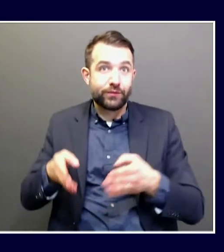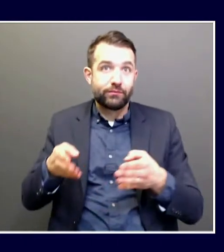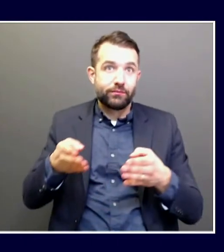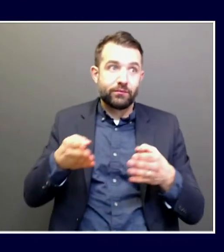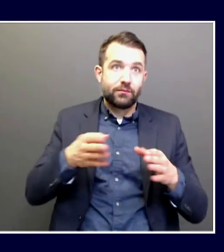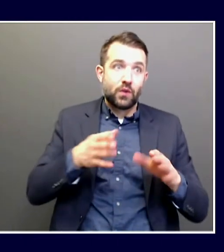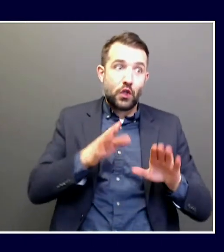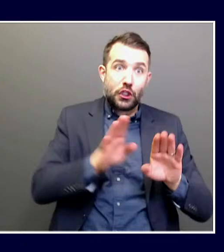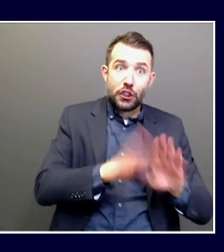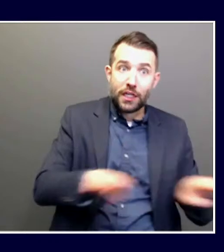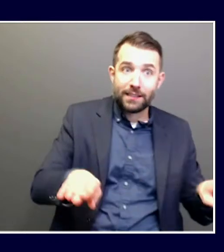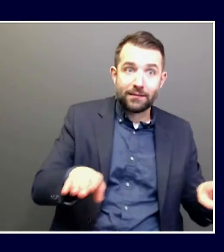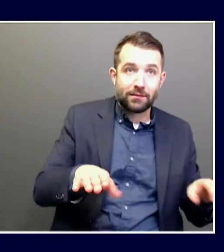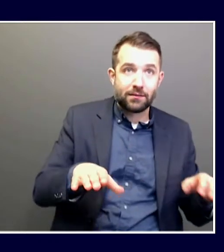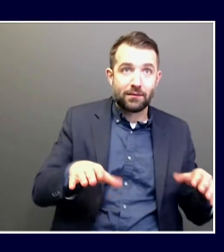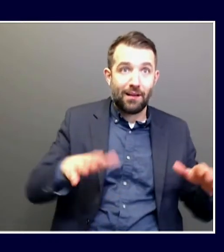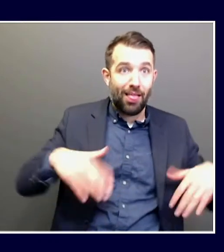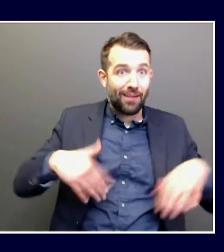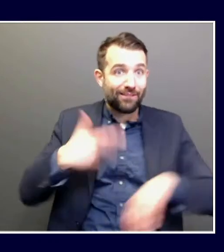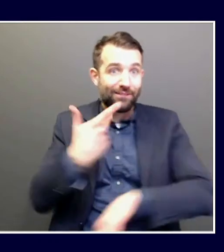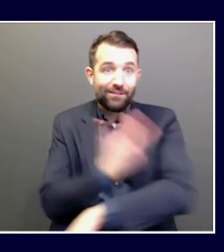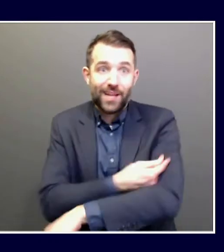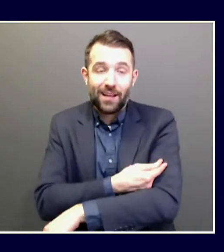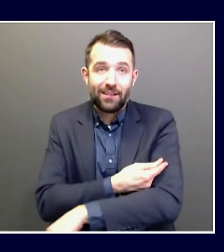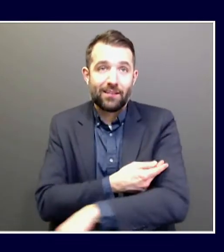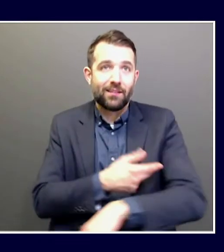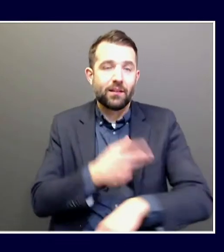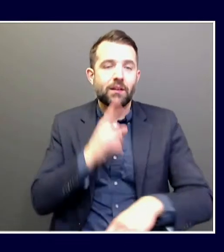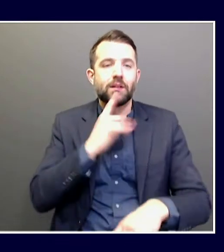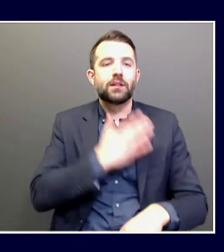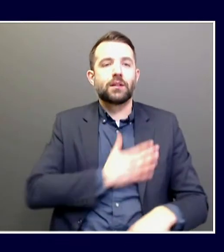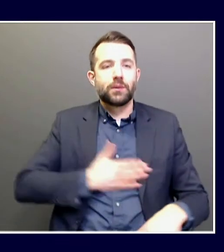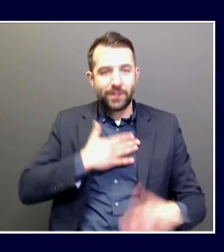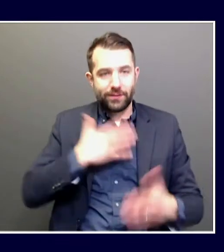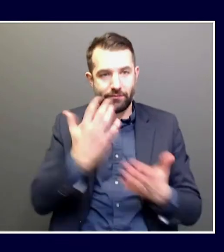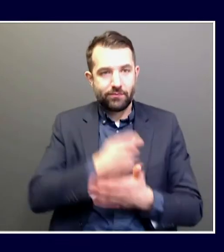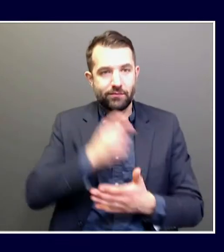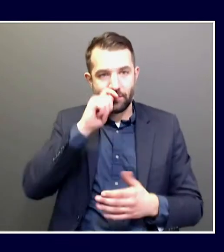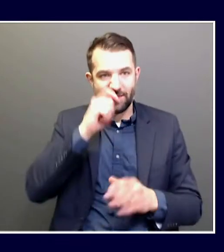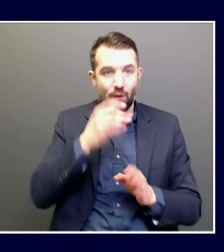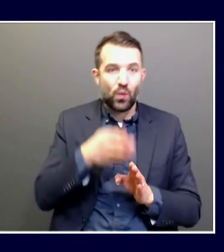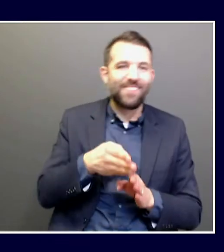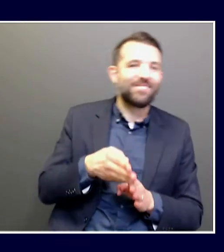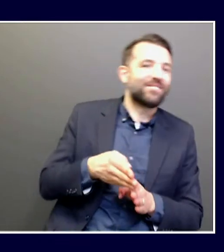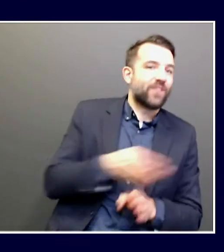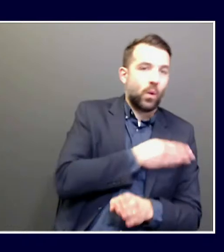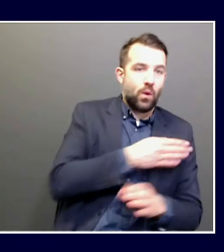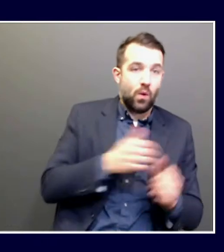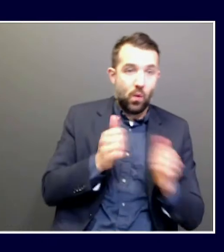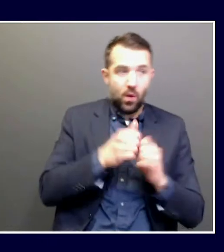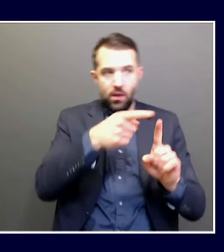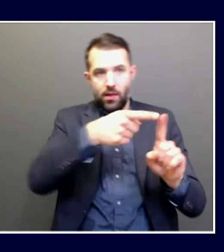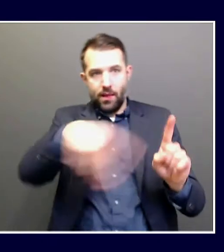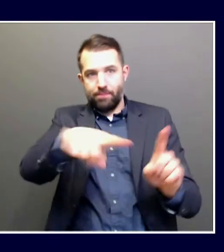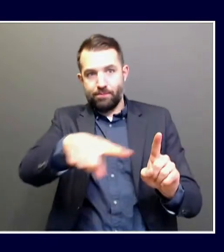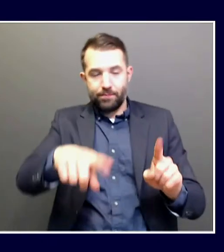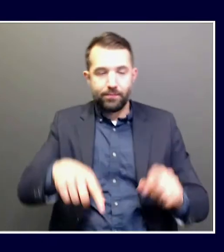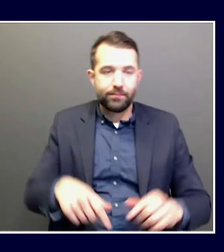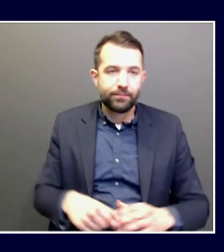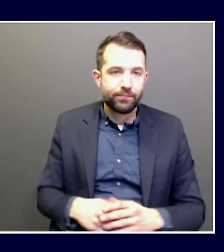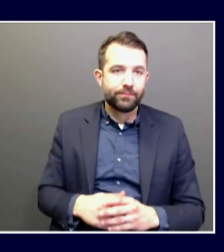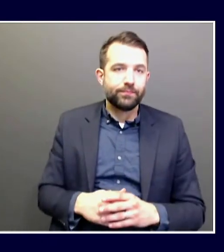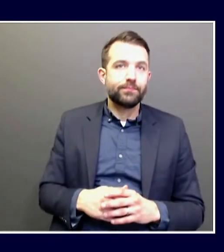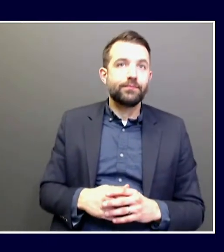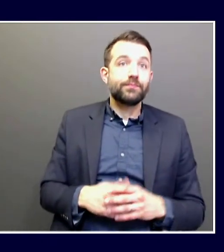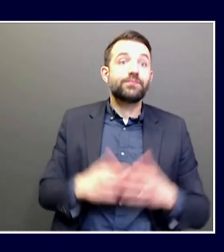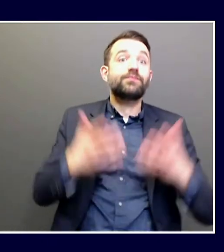to Brian's question, not old enough to be vaccinated. If you're going to be coming into contact with those folks, that is a great opportunity to